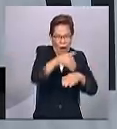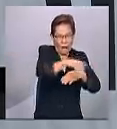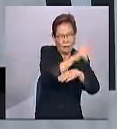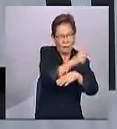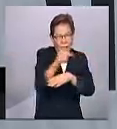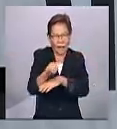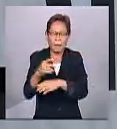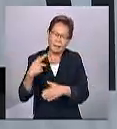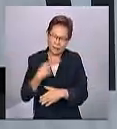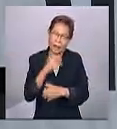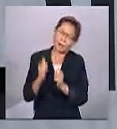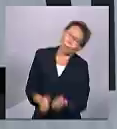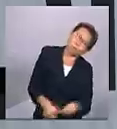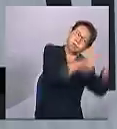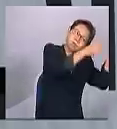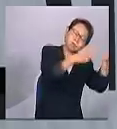lupuskan.